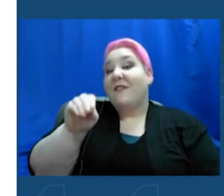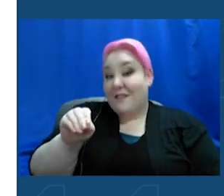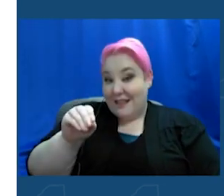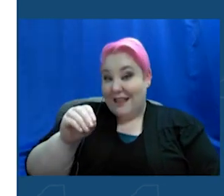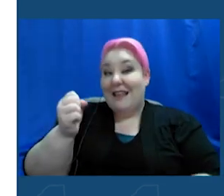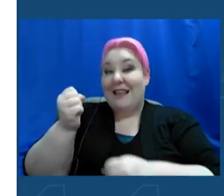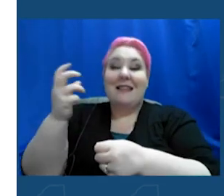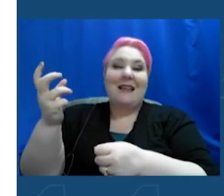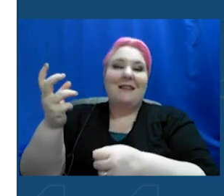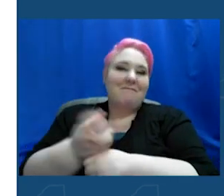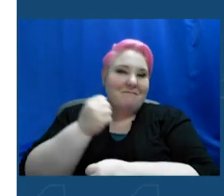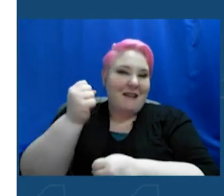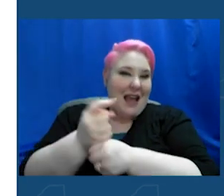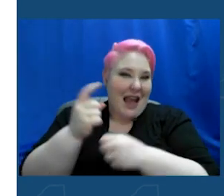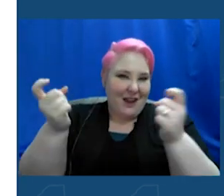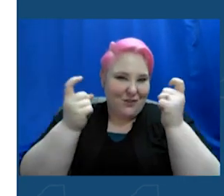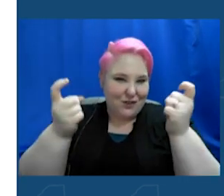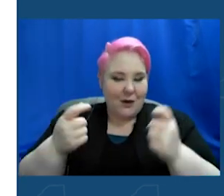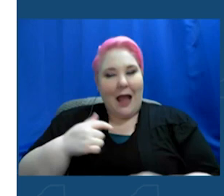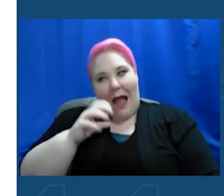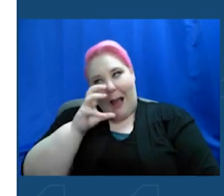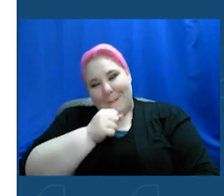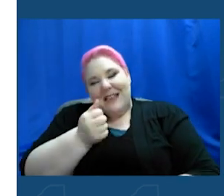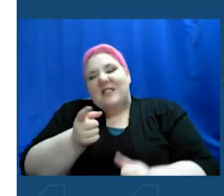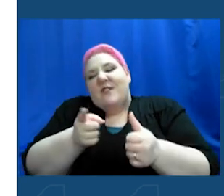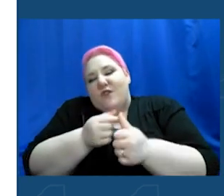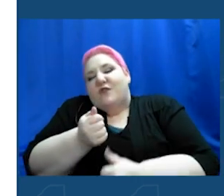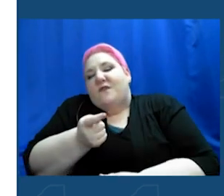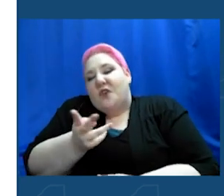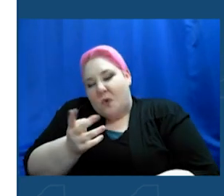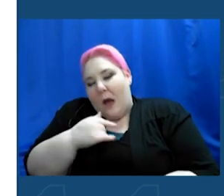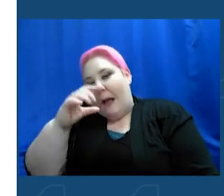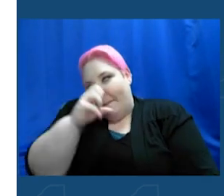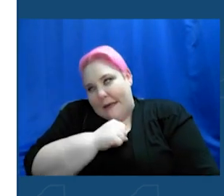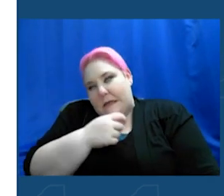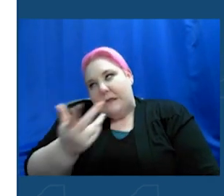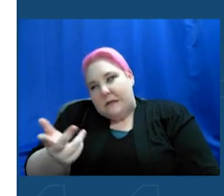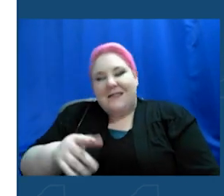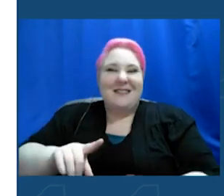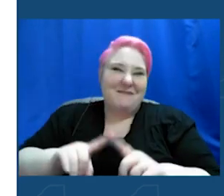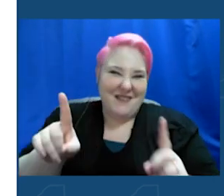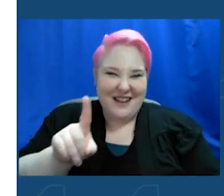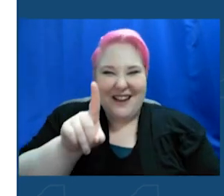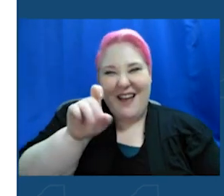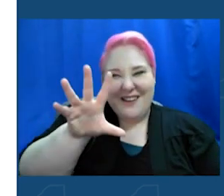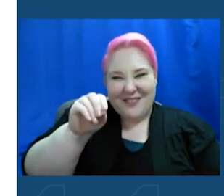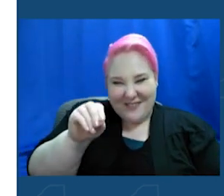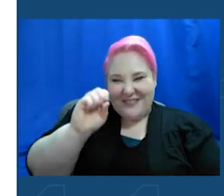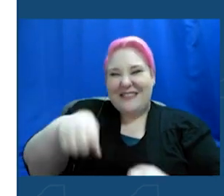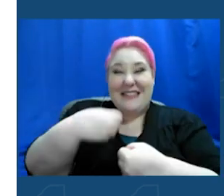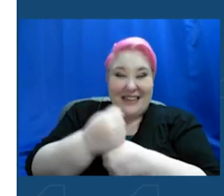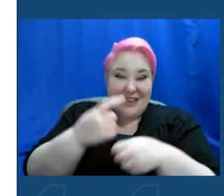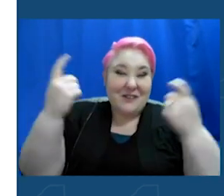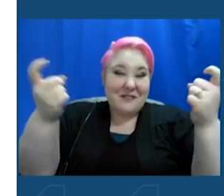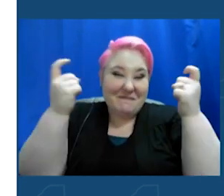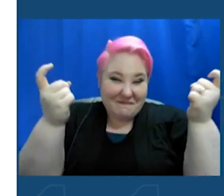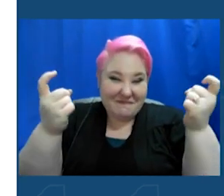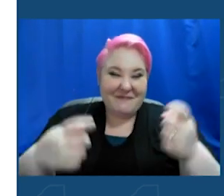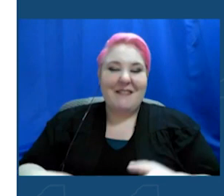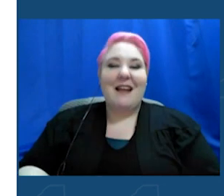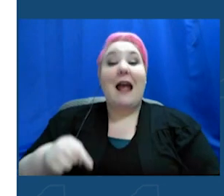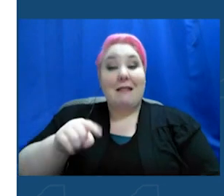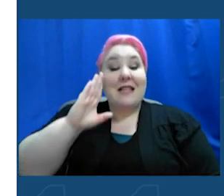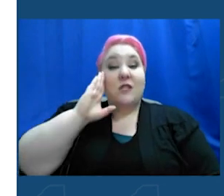I missed the first few years, but we're on our 150th, and this will be the